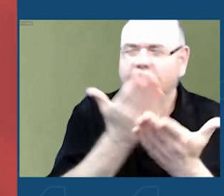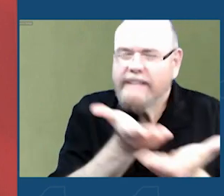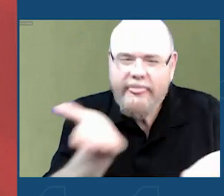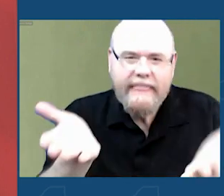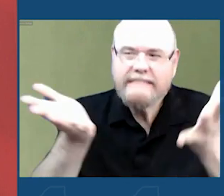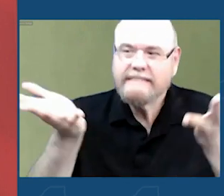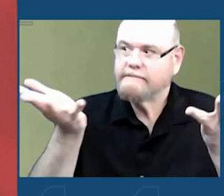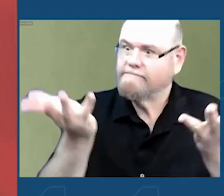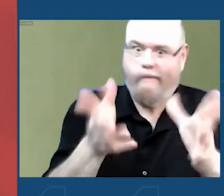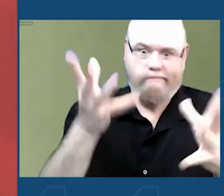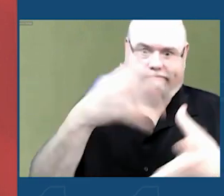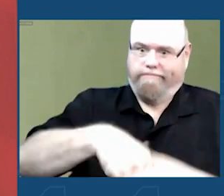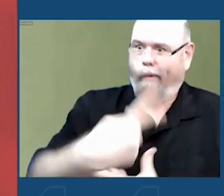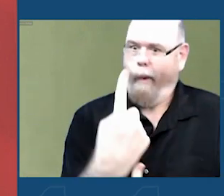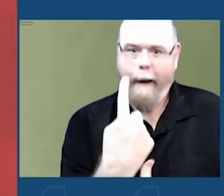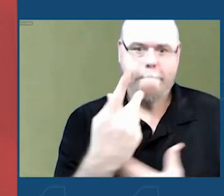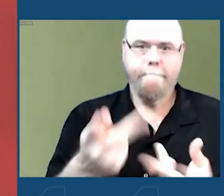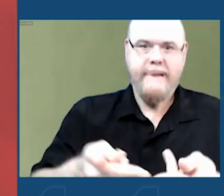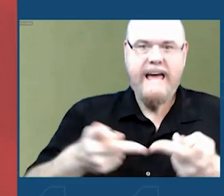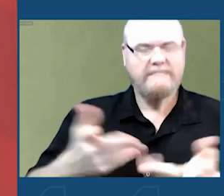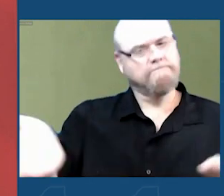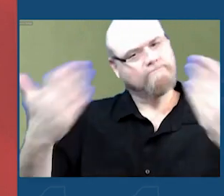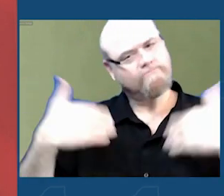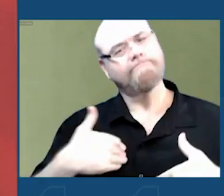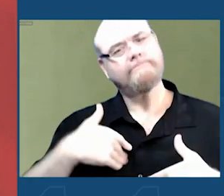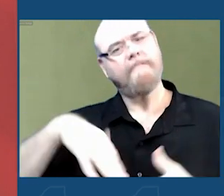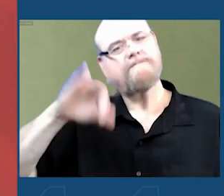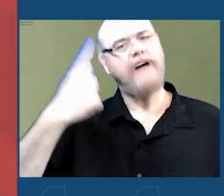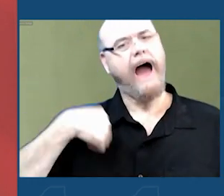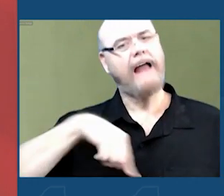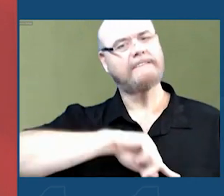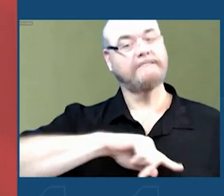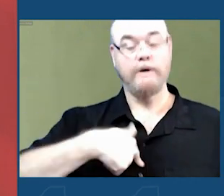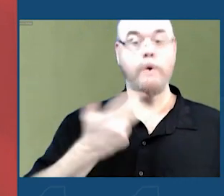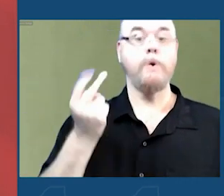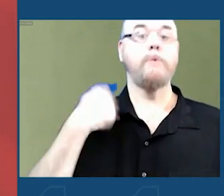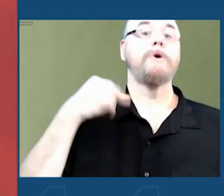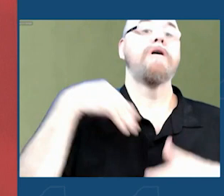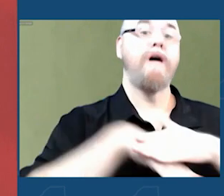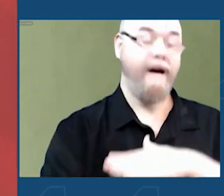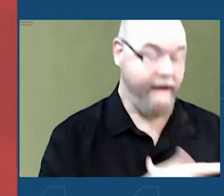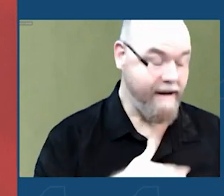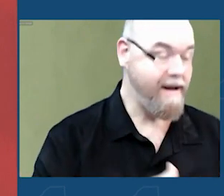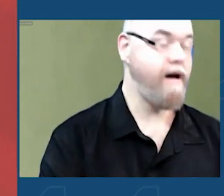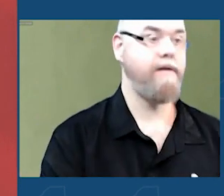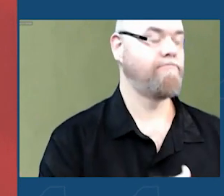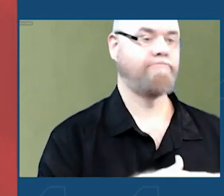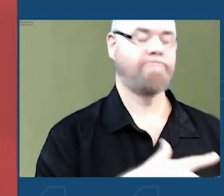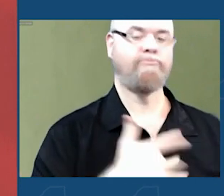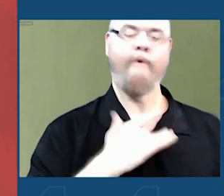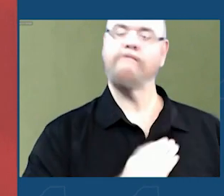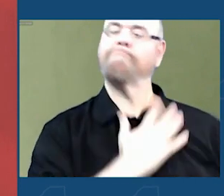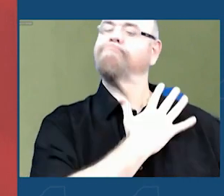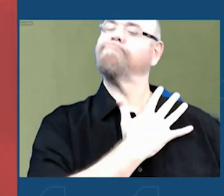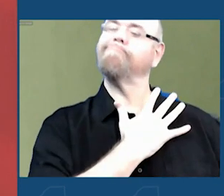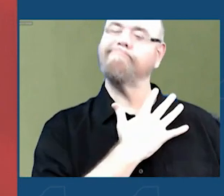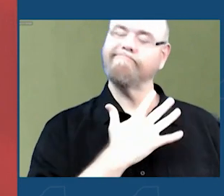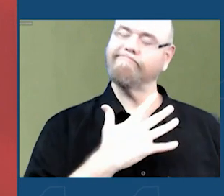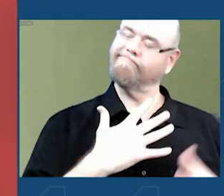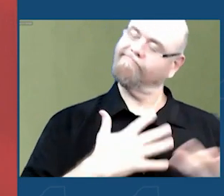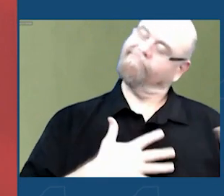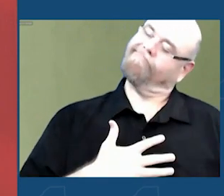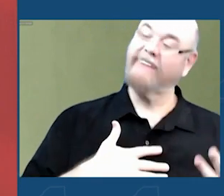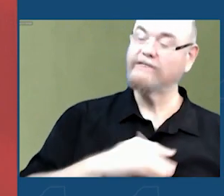place. Just come and find us, and you'll leave here a more enriched individual. John Stern, let's let you take it away on behalf of your